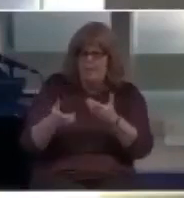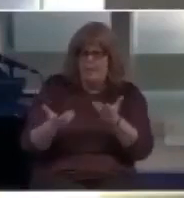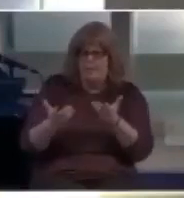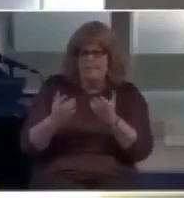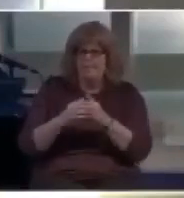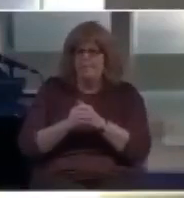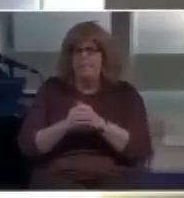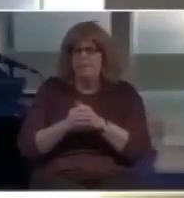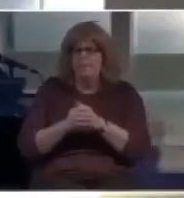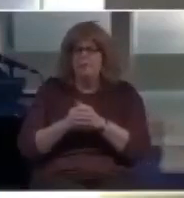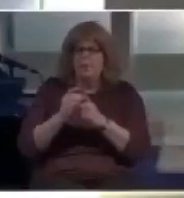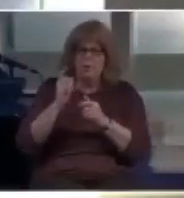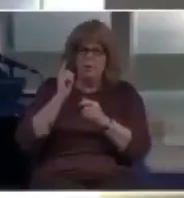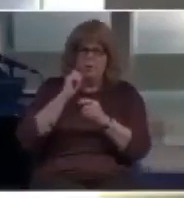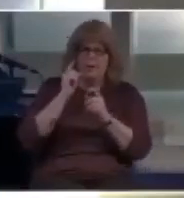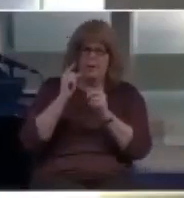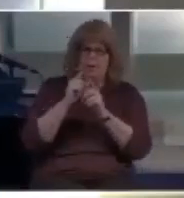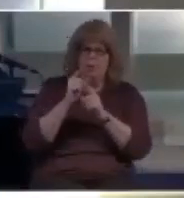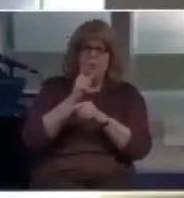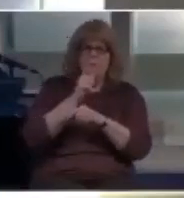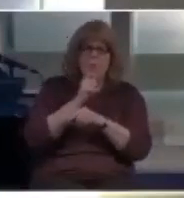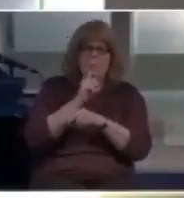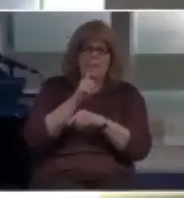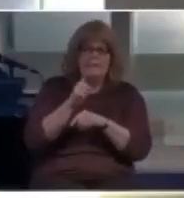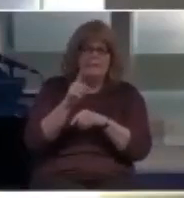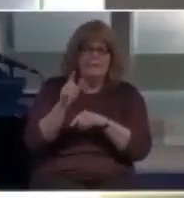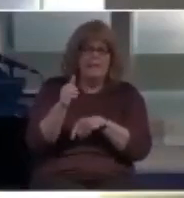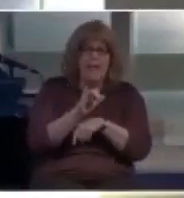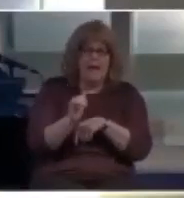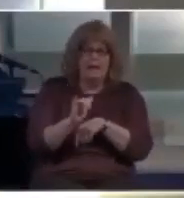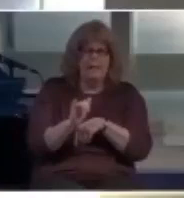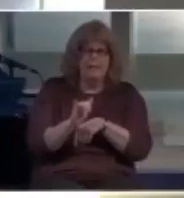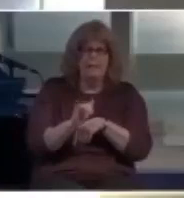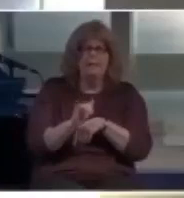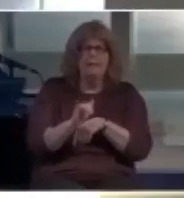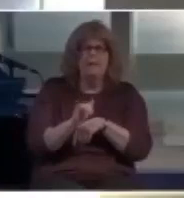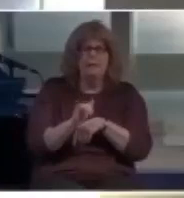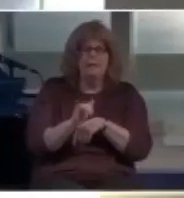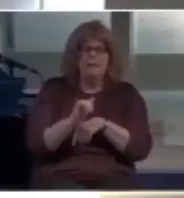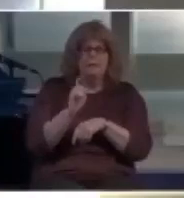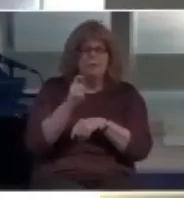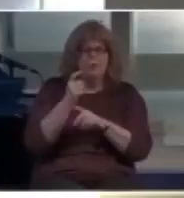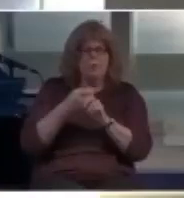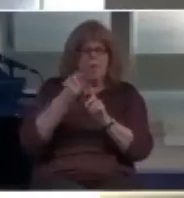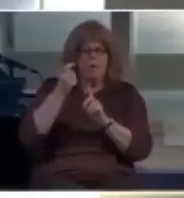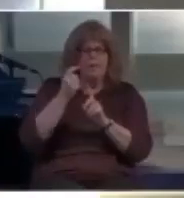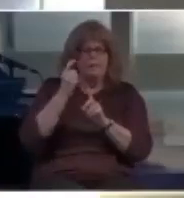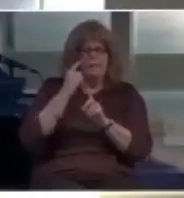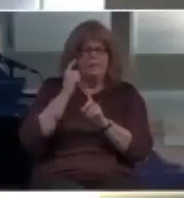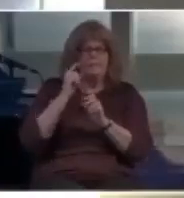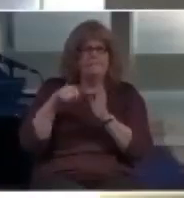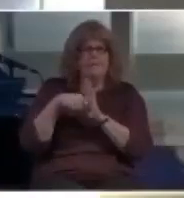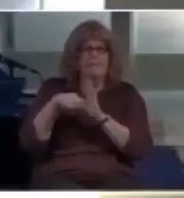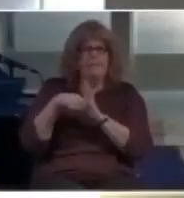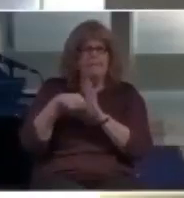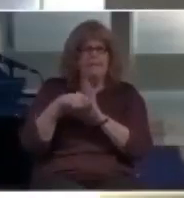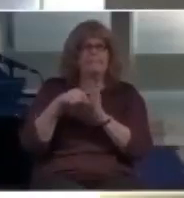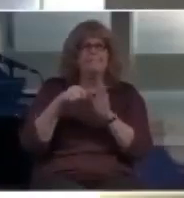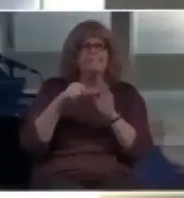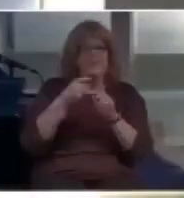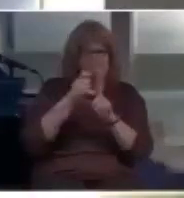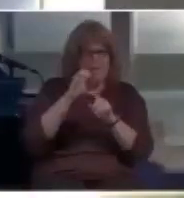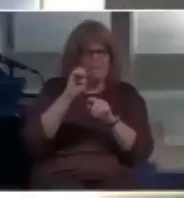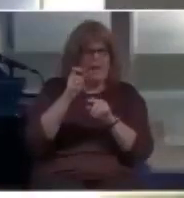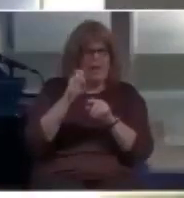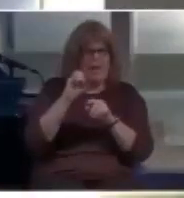Now, when you hear the words, who is like, you should automatically go, bing, bing, bing, Exodus, bing, bing,